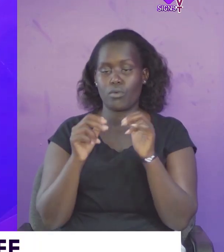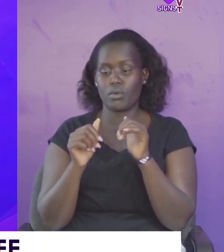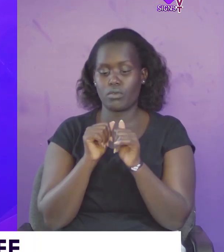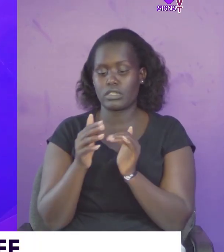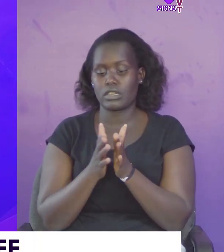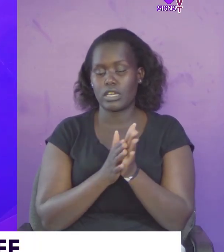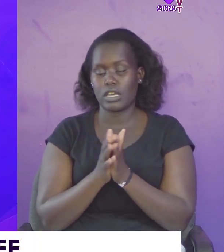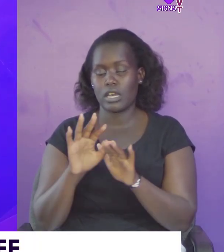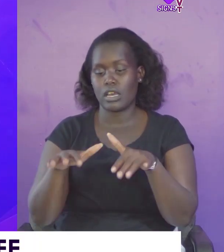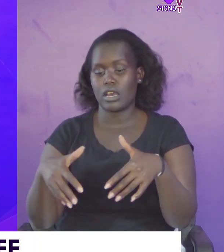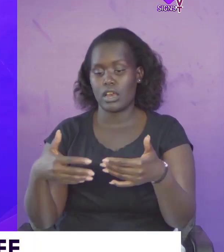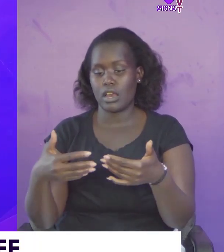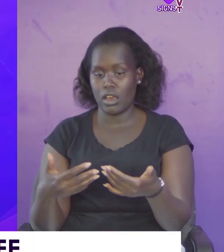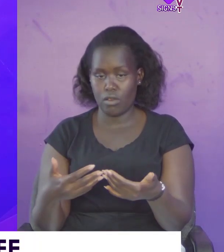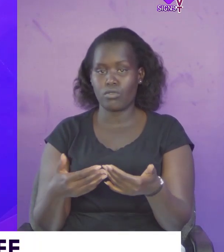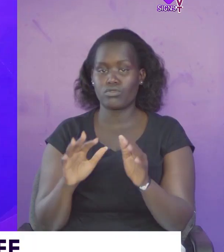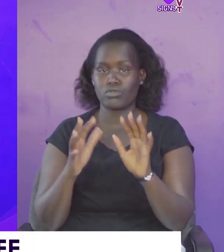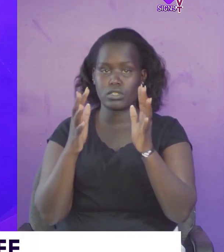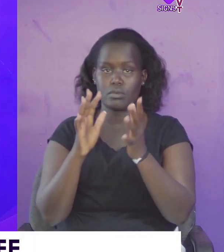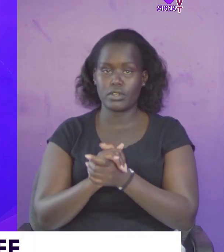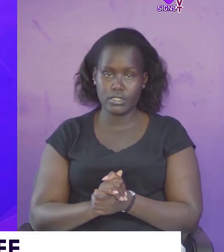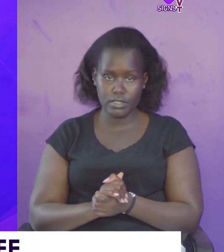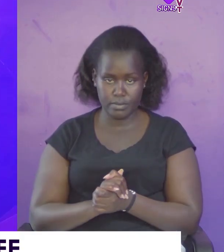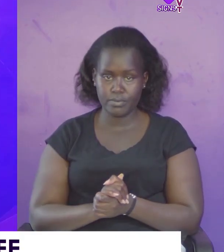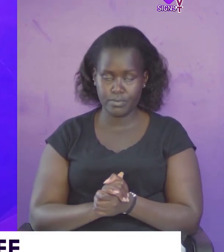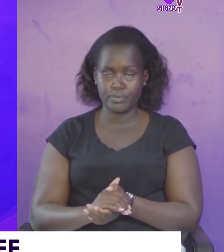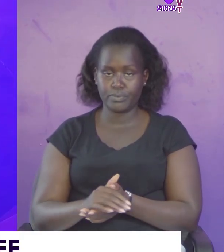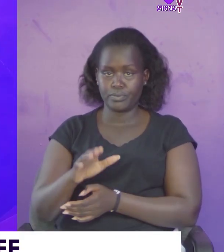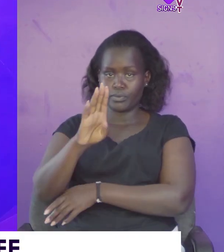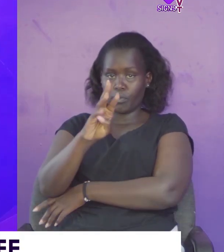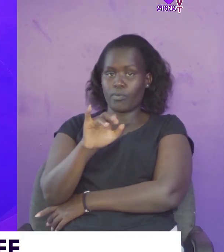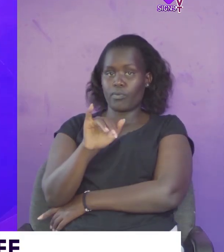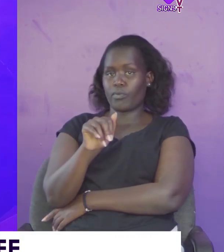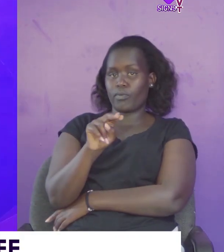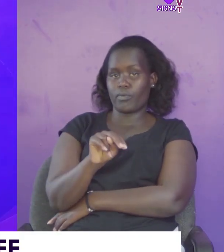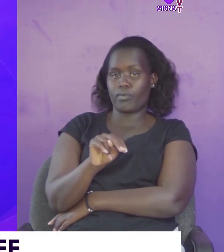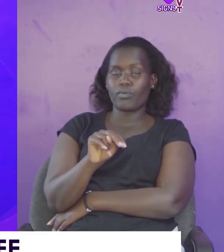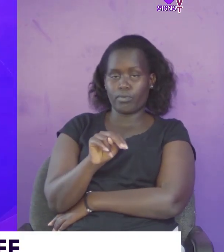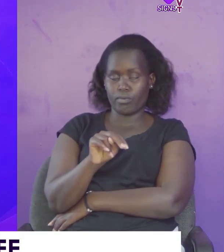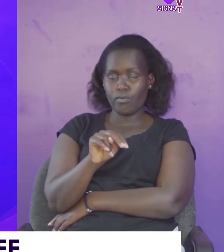how to celebrate. Brian. Yes. Tell me, do